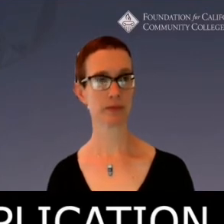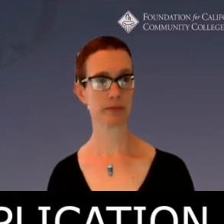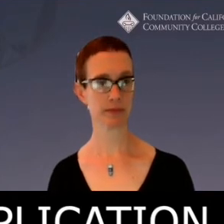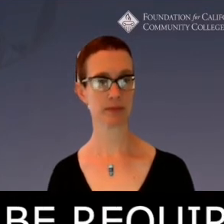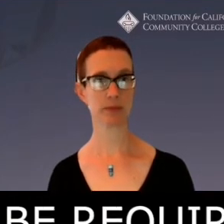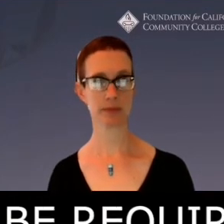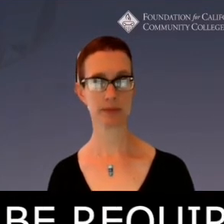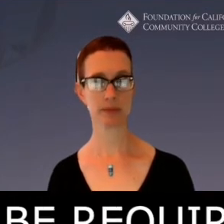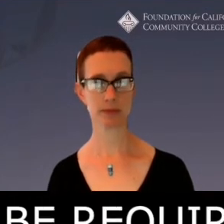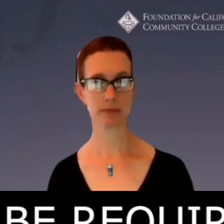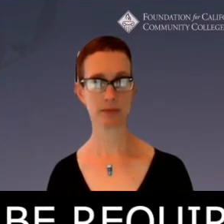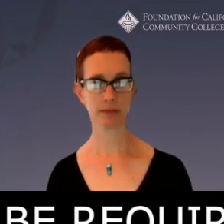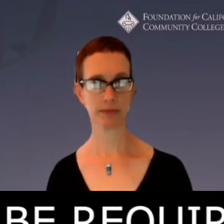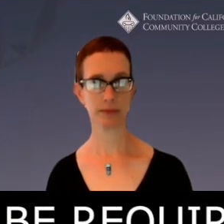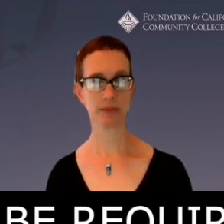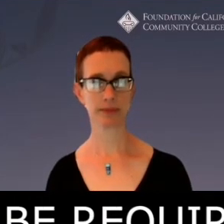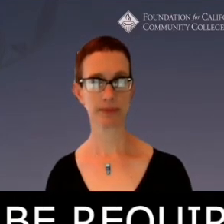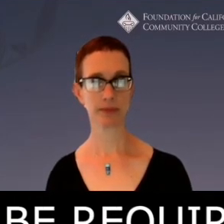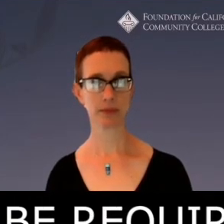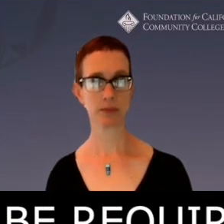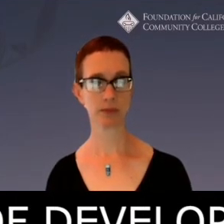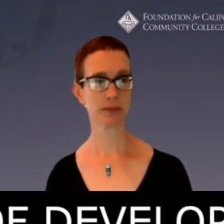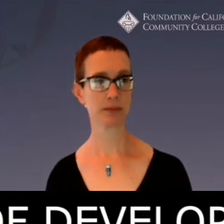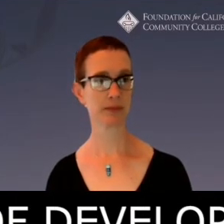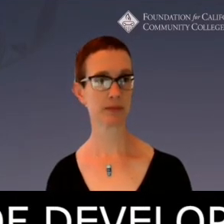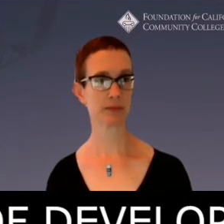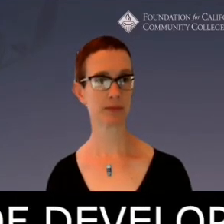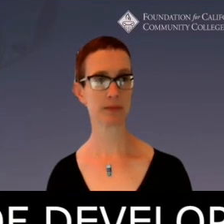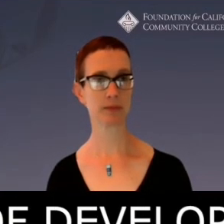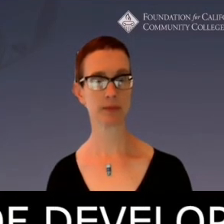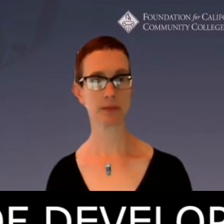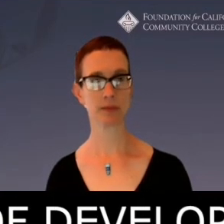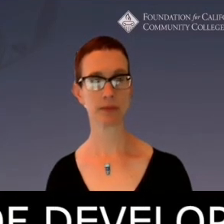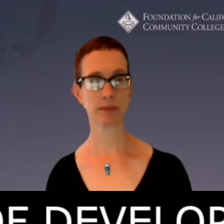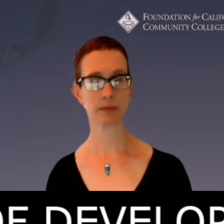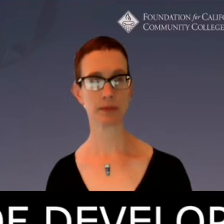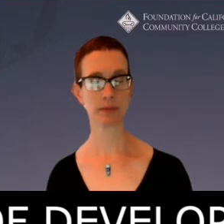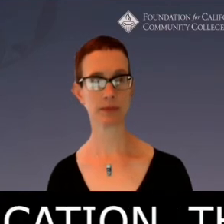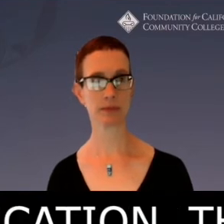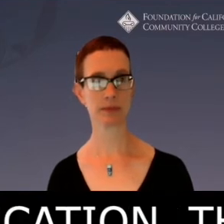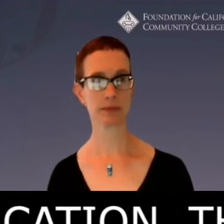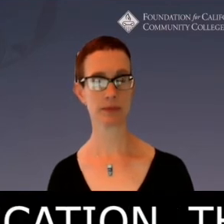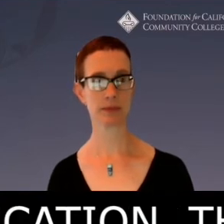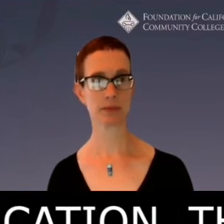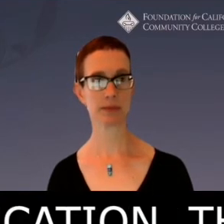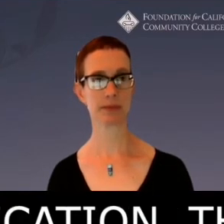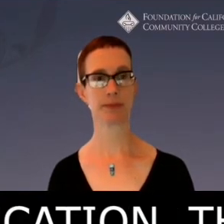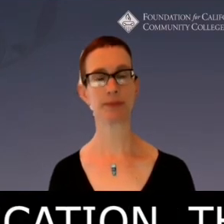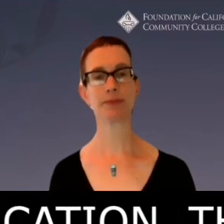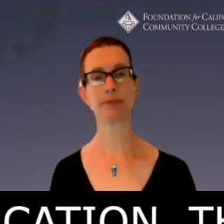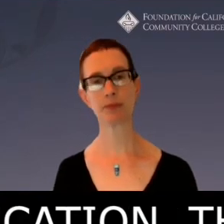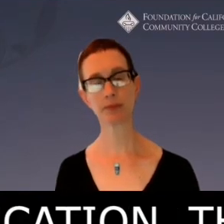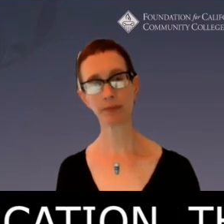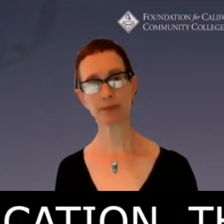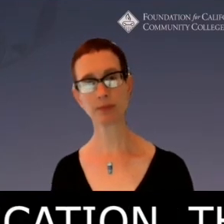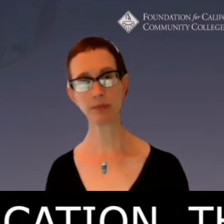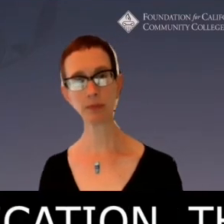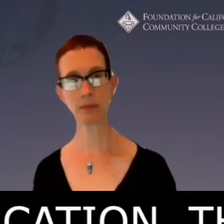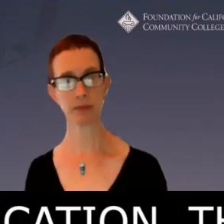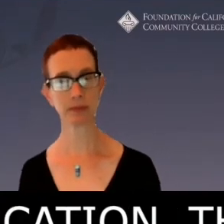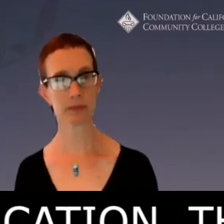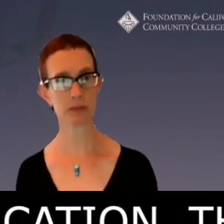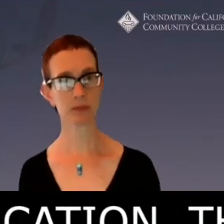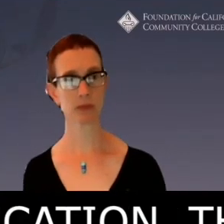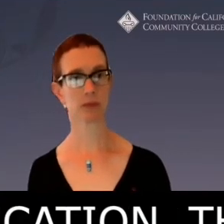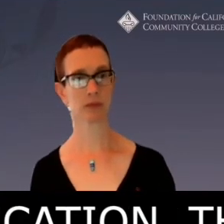We're in the process of developing that right now. The application, the scoring criteria, and there isn't